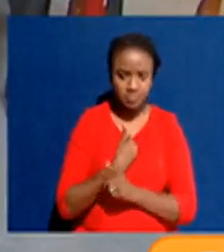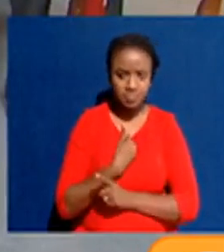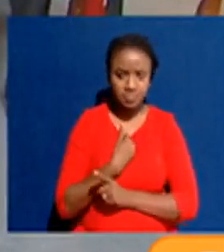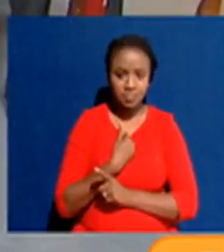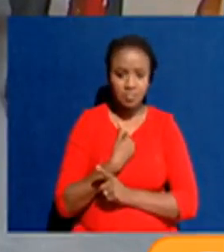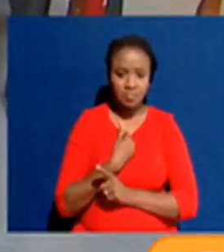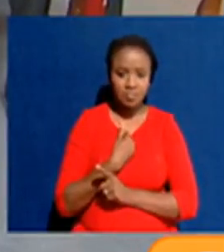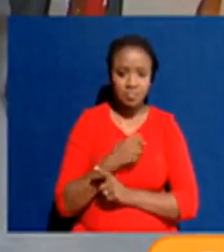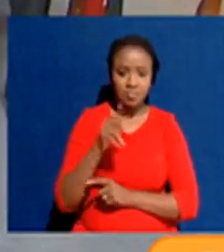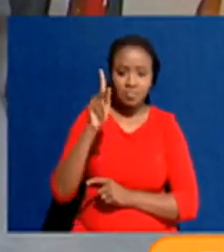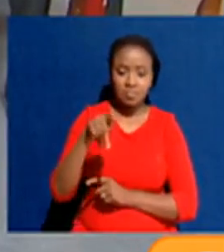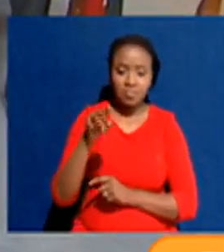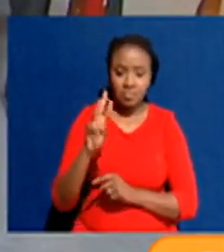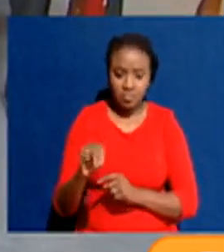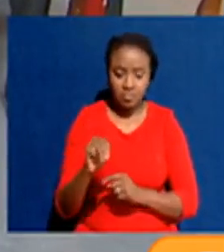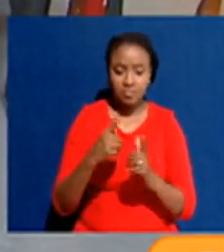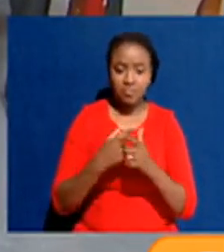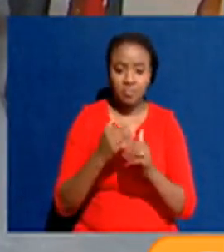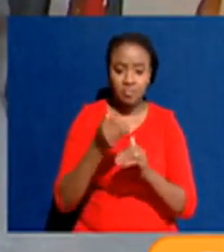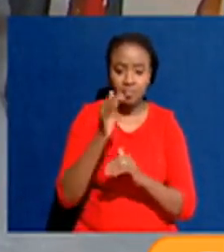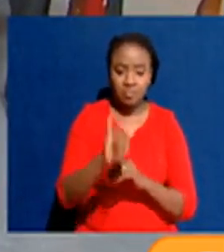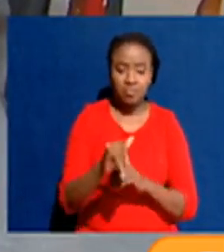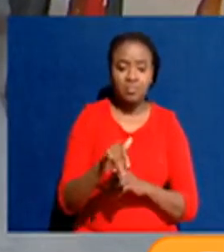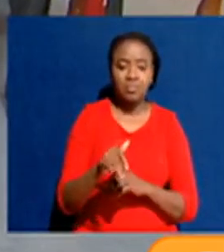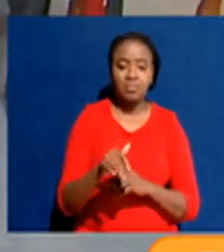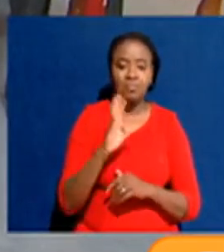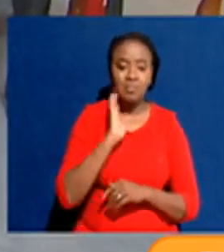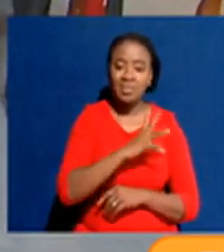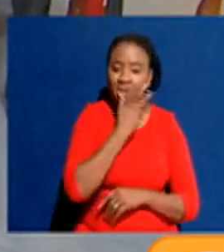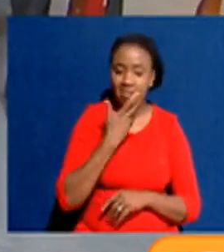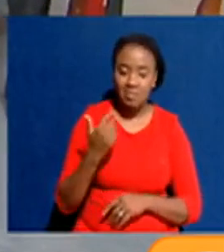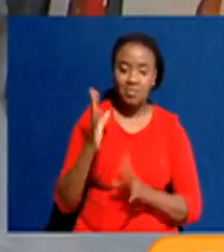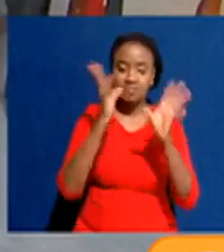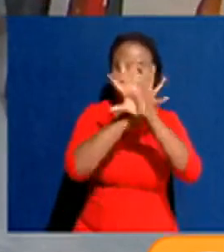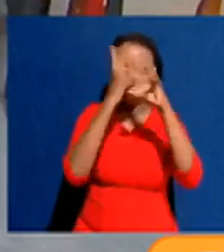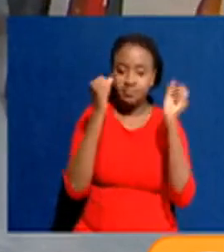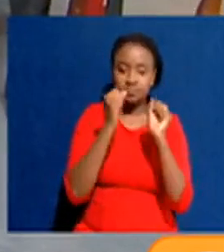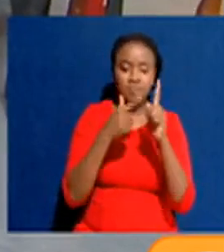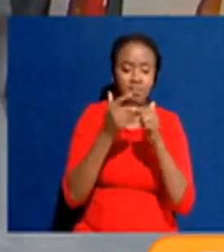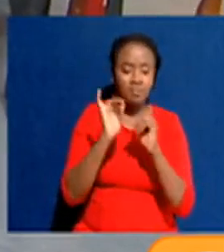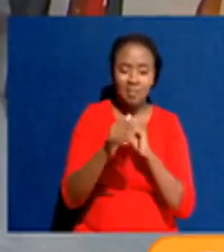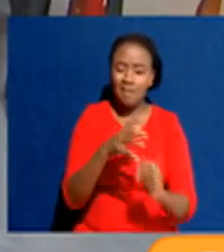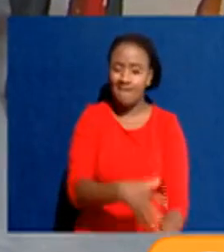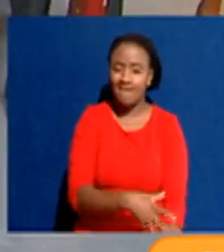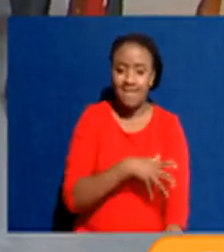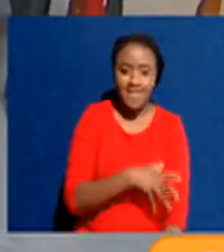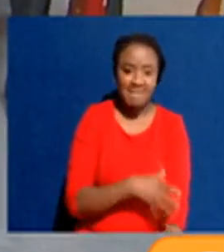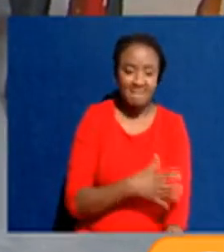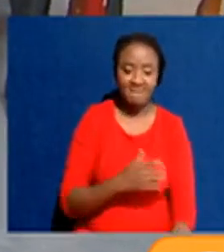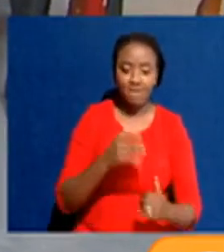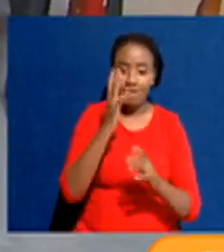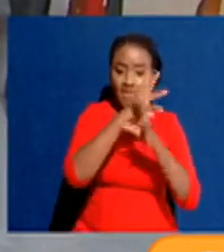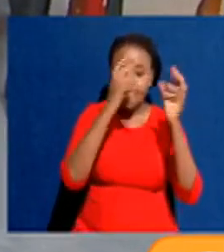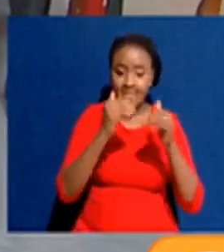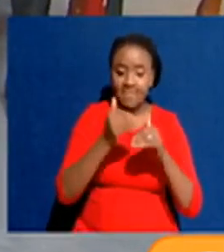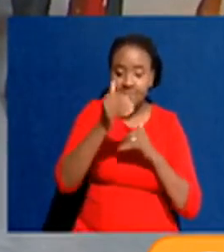there was a prime minister for the first year, and then Jomo Kenyatta became president. And from there was a powerful presidency from Jomo Kenyatta,